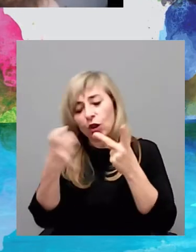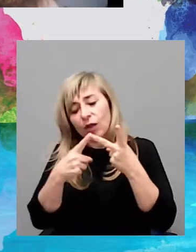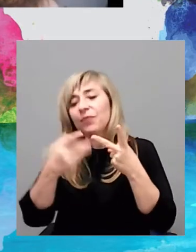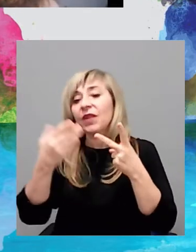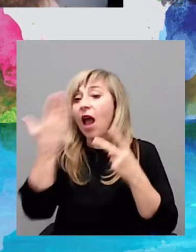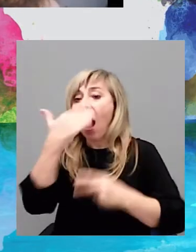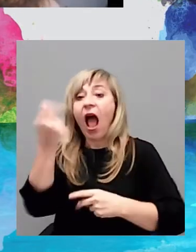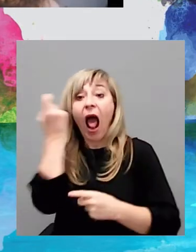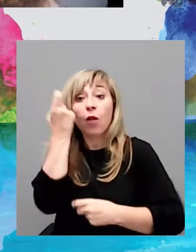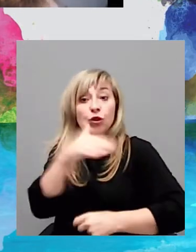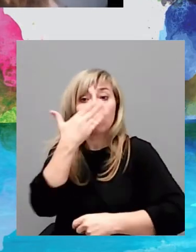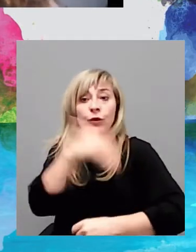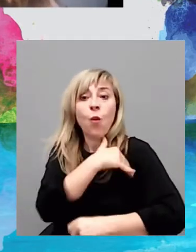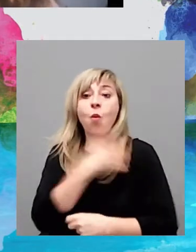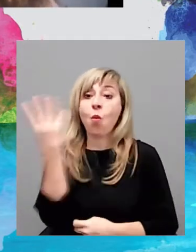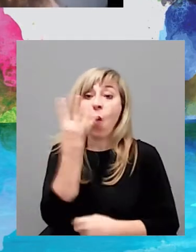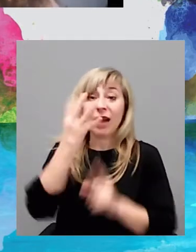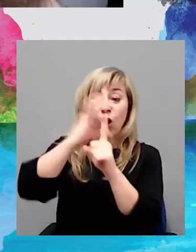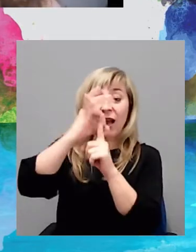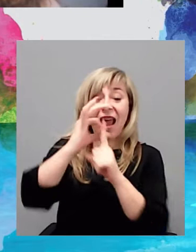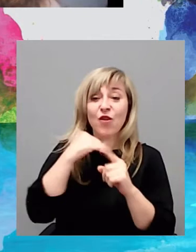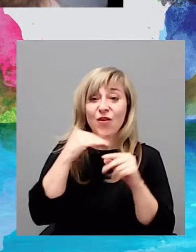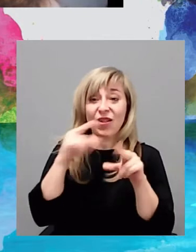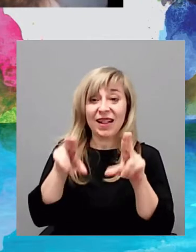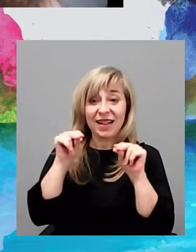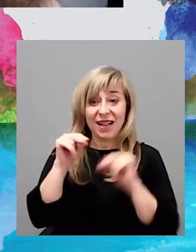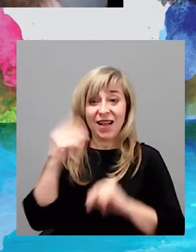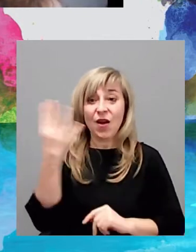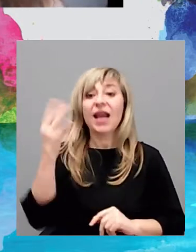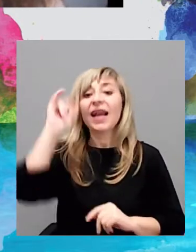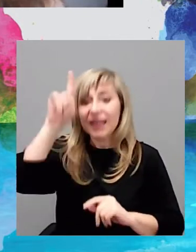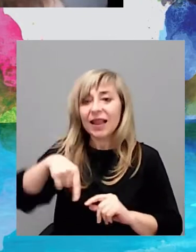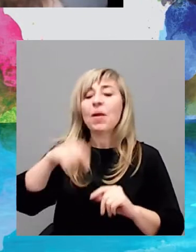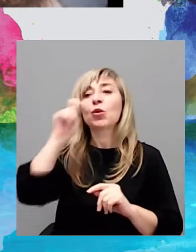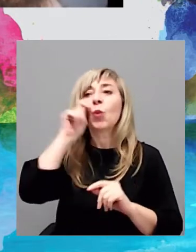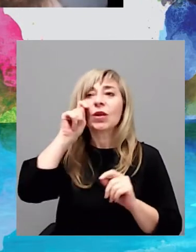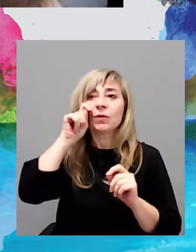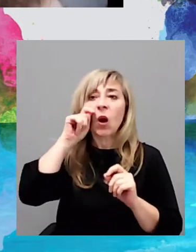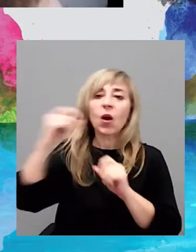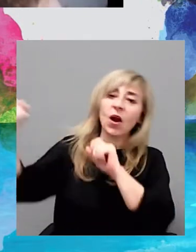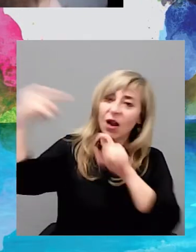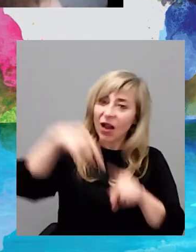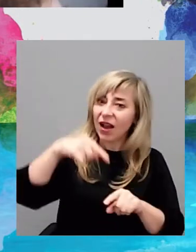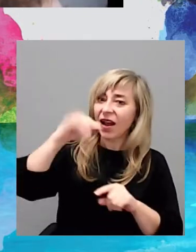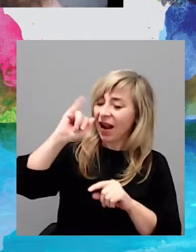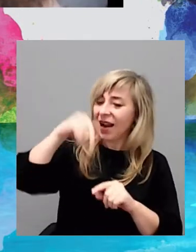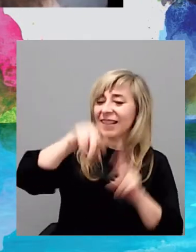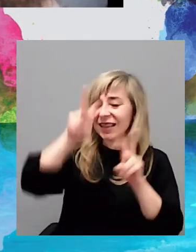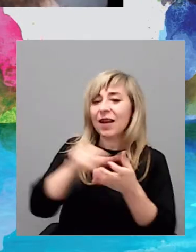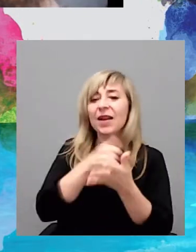knowledge about year 4 students, and we're going into tourism,